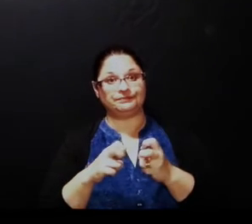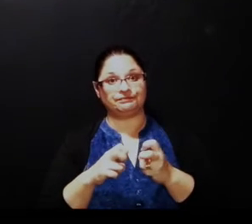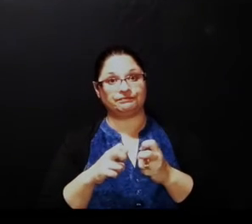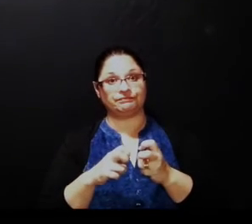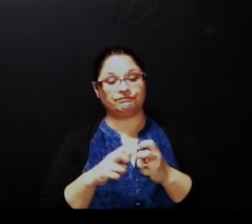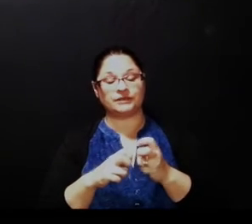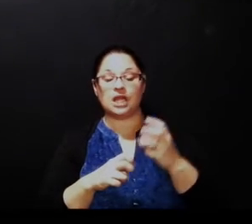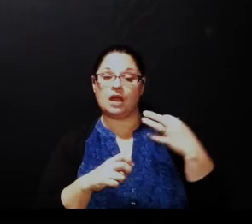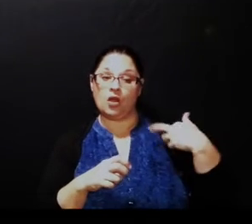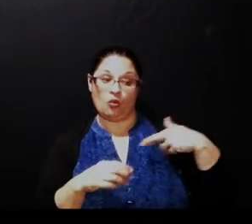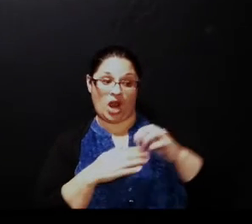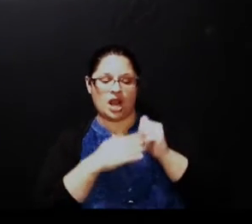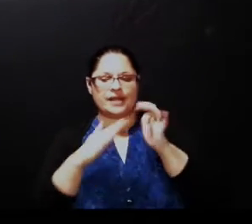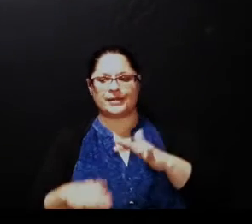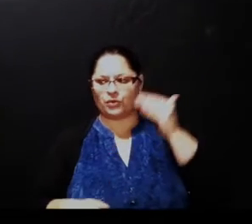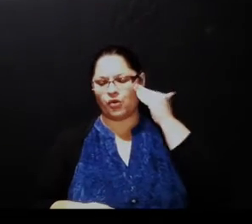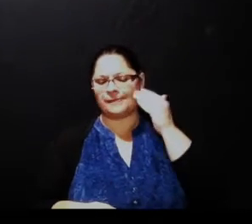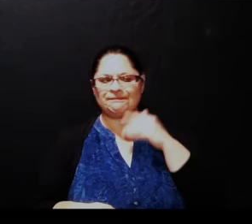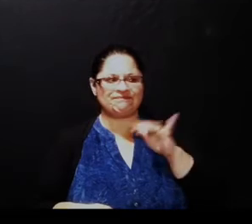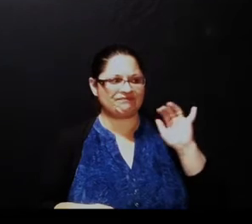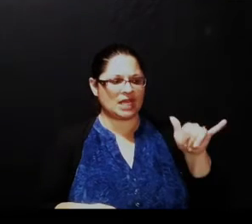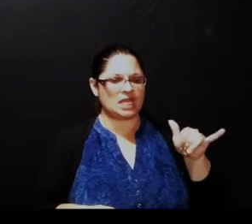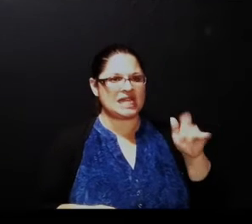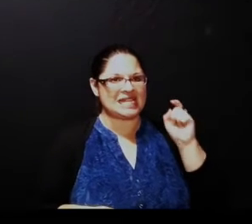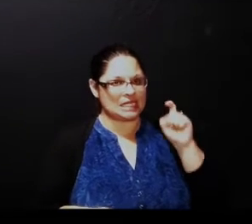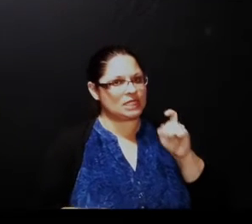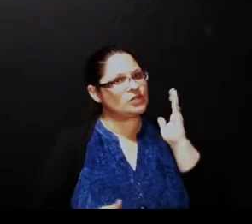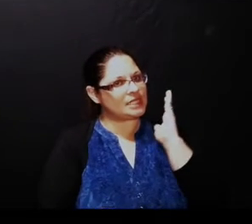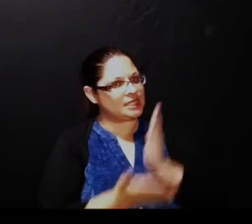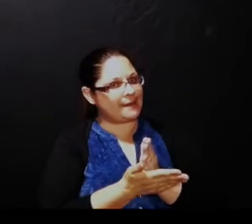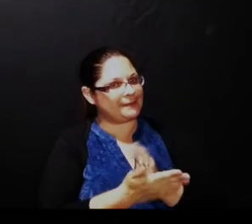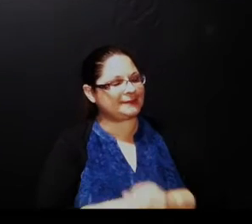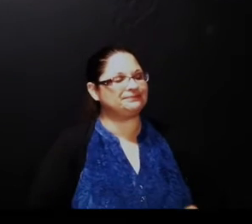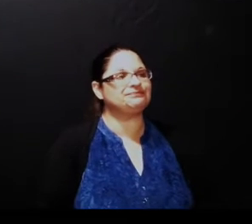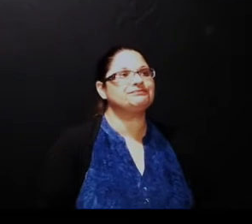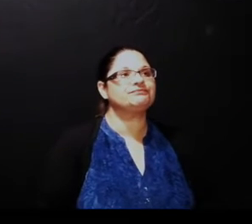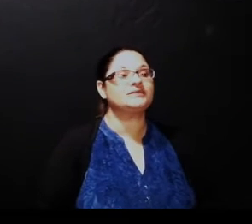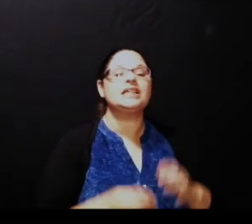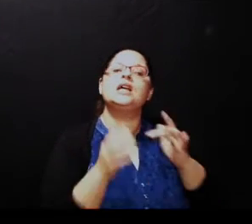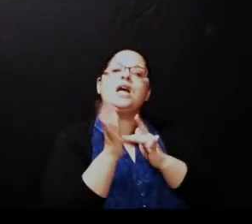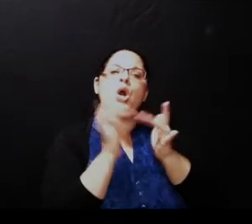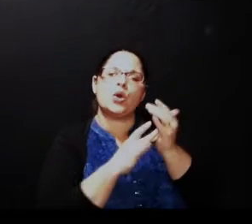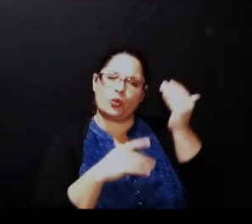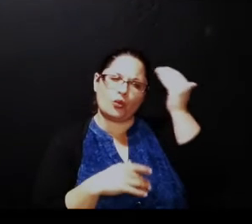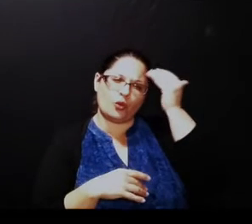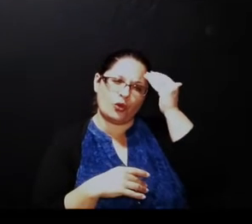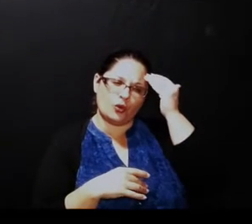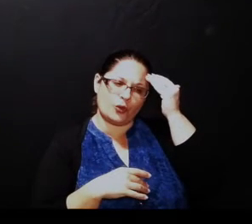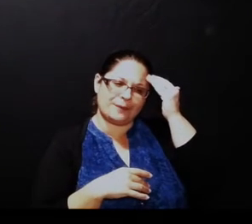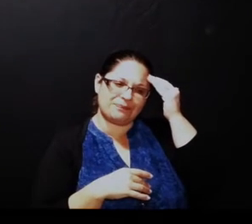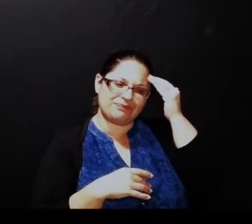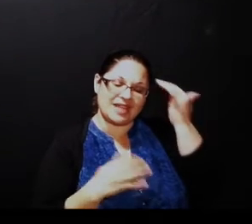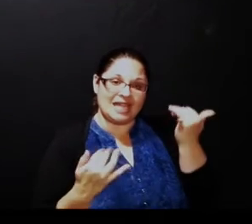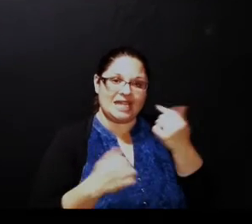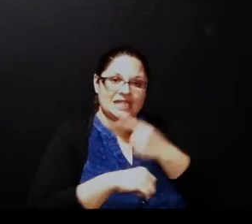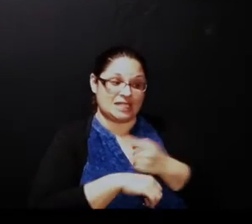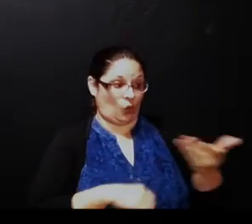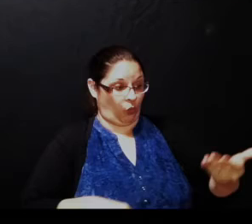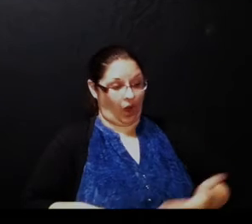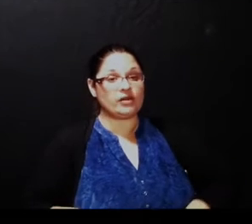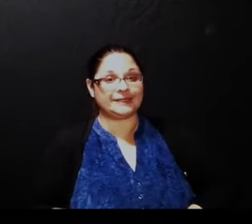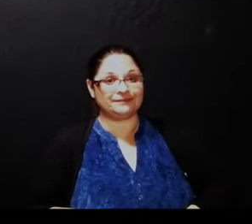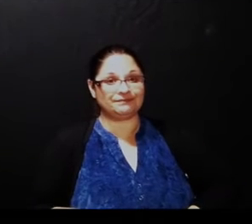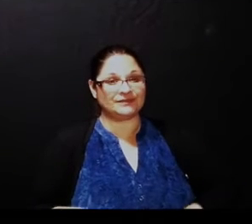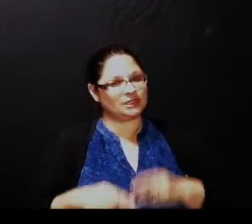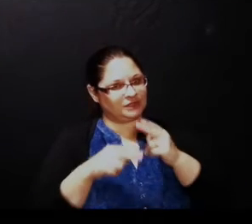Jesus knew in the entry into Jerusalem on this Palm Sunday, Jesus knew that the welcome would be very temporary, that